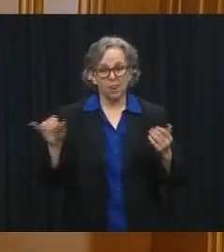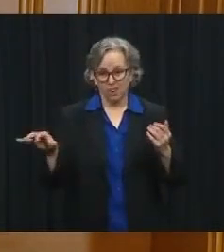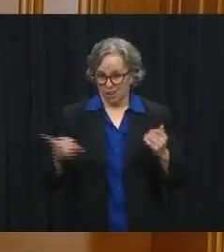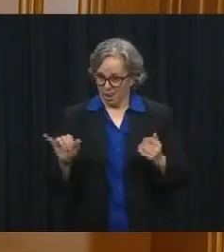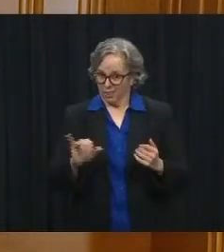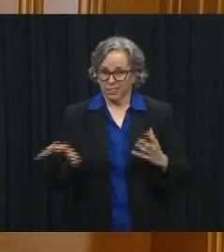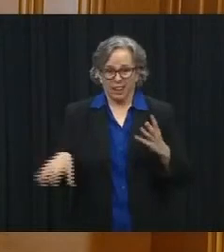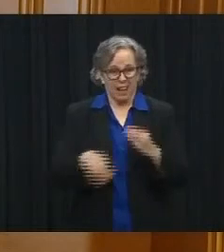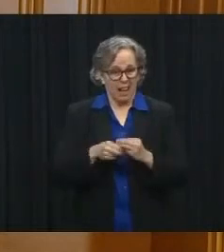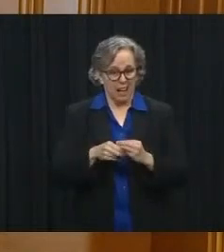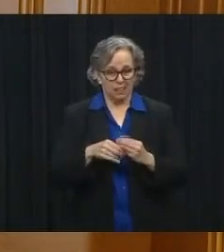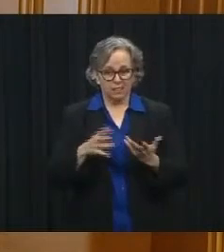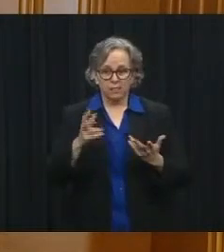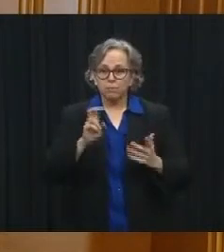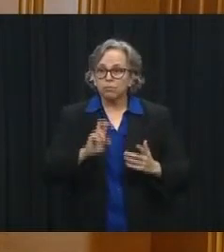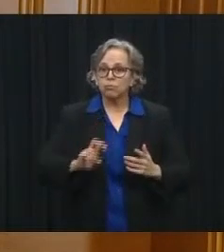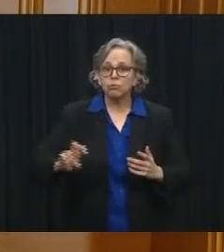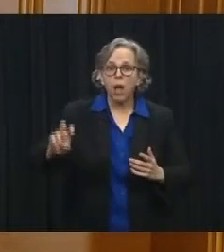course will continue.